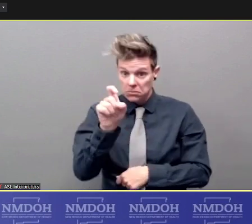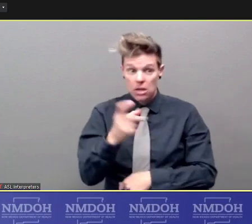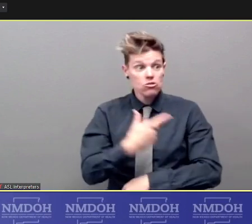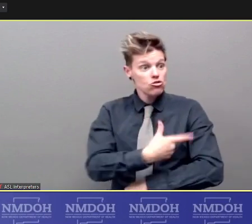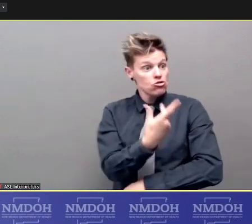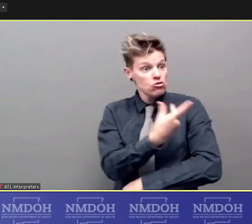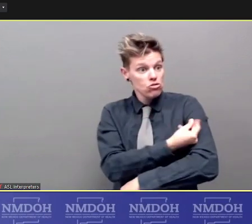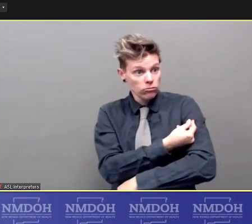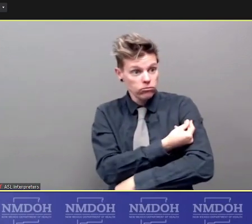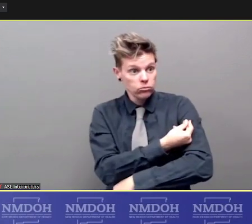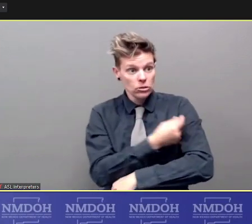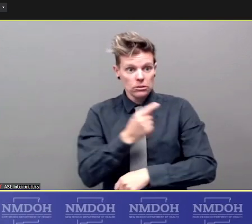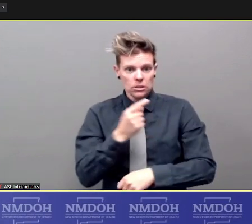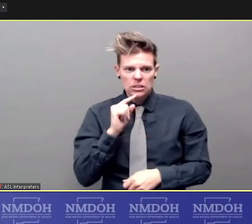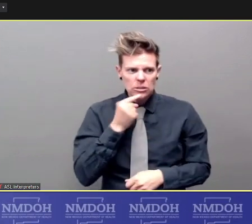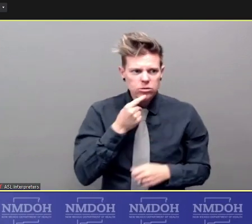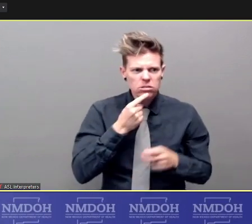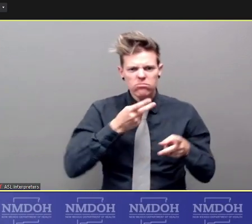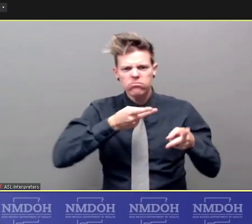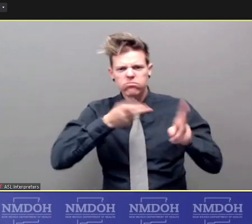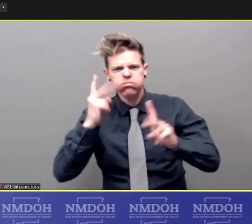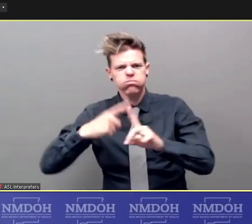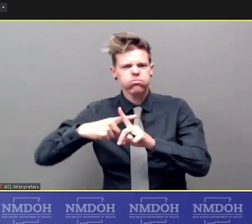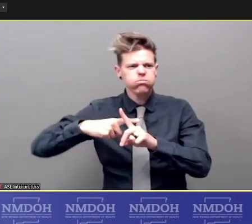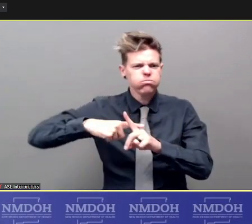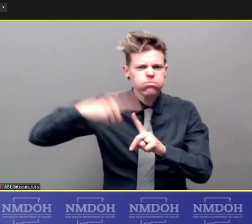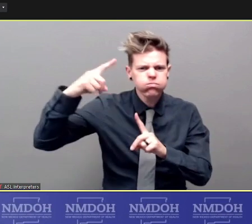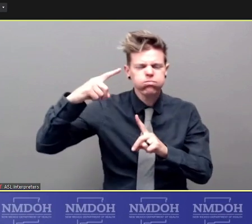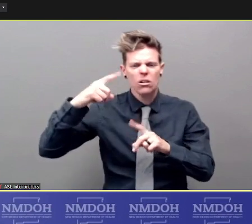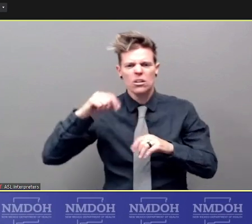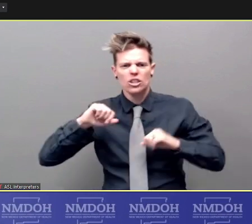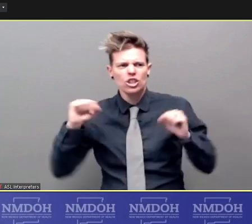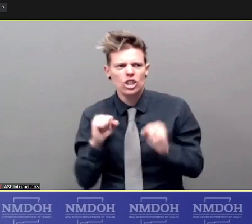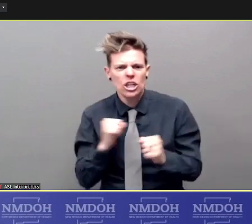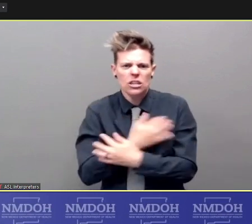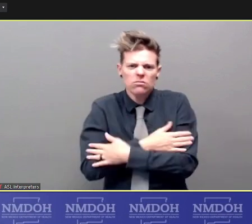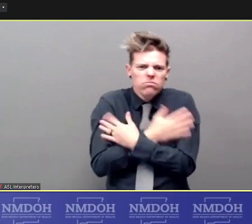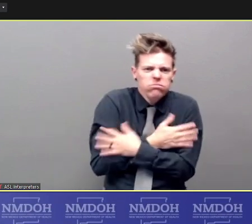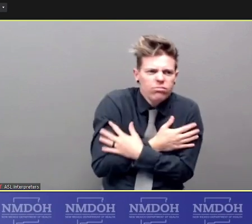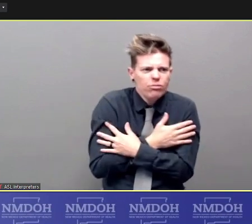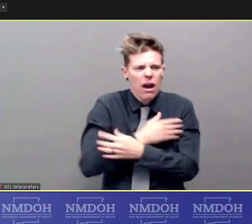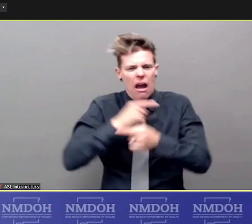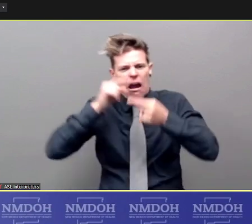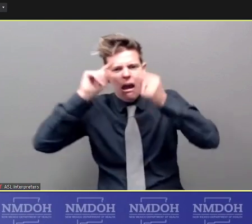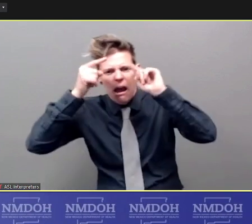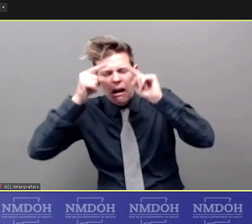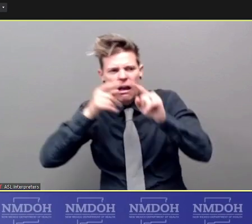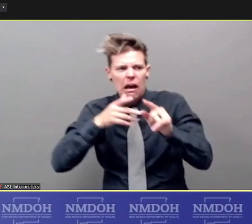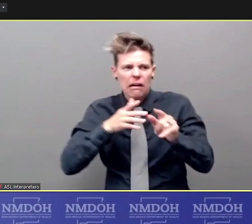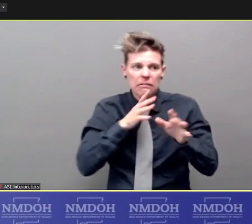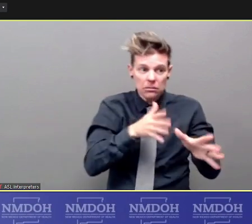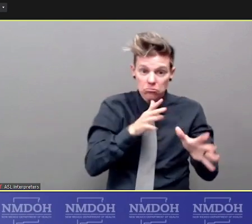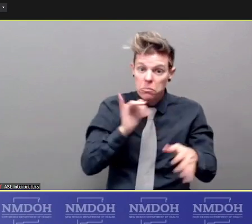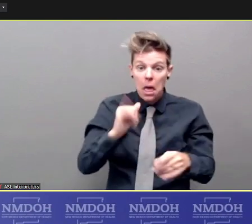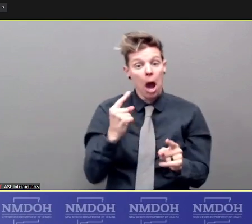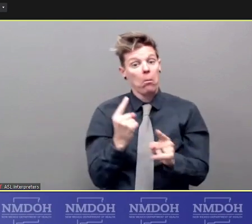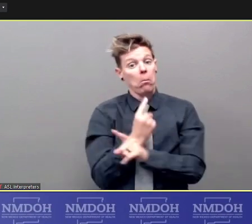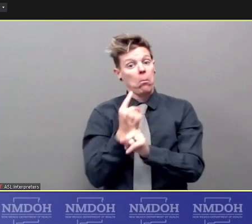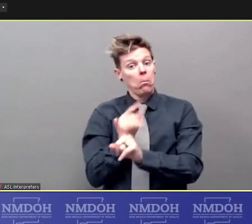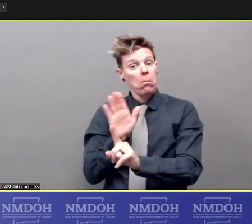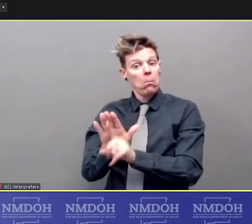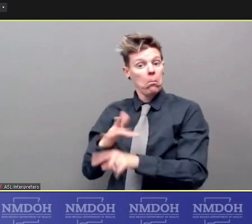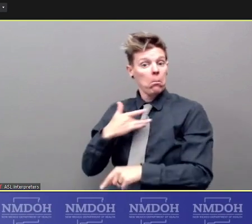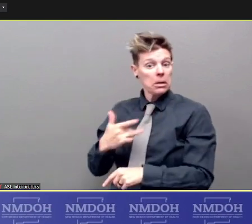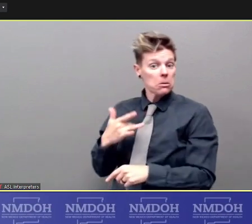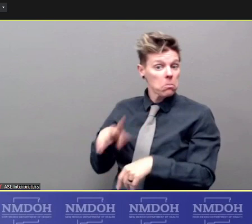of fever and chills, headache, and vomiting. And she wants to know if this is a typical response, and